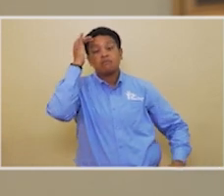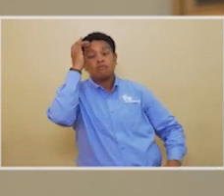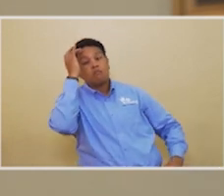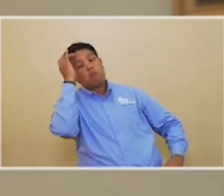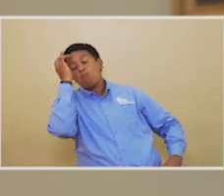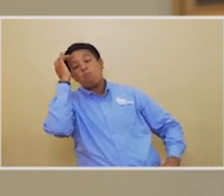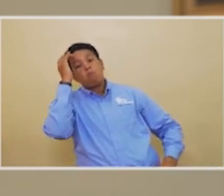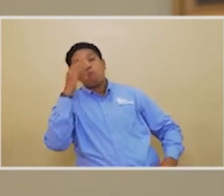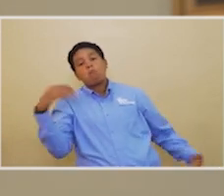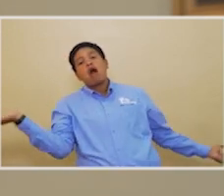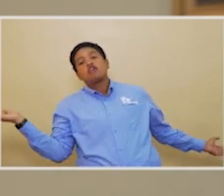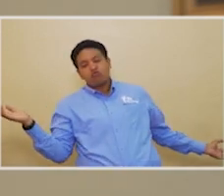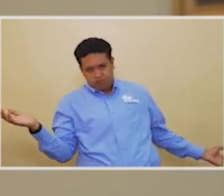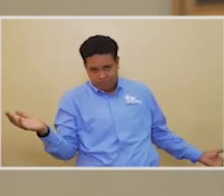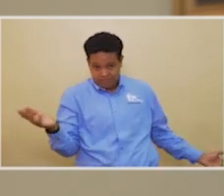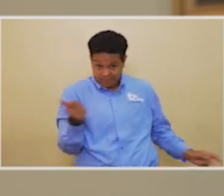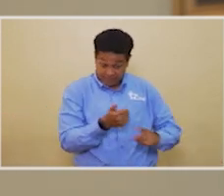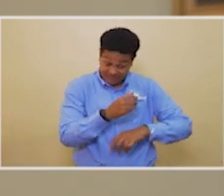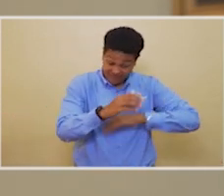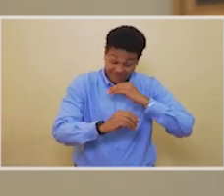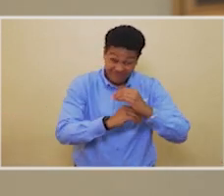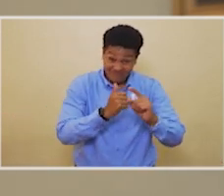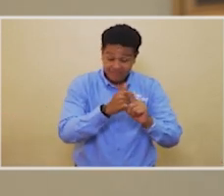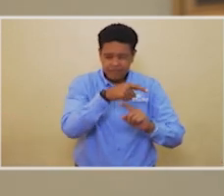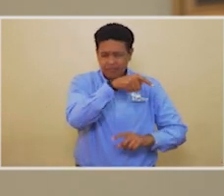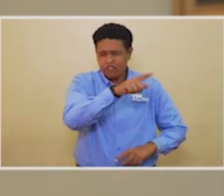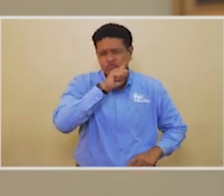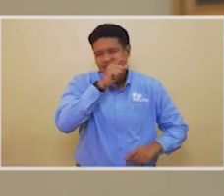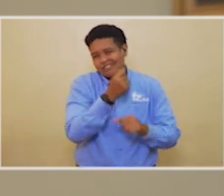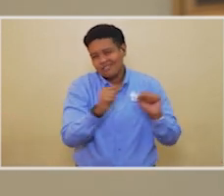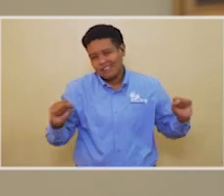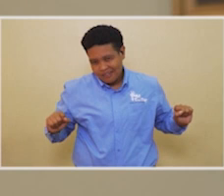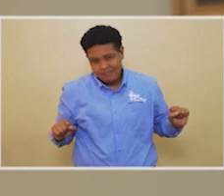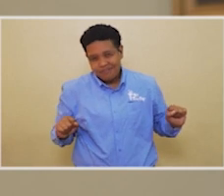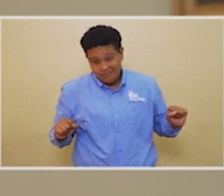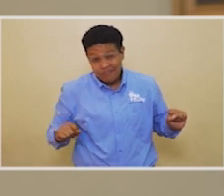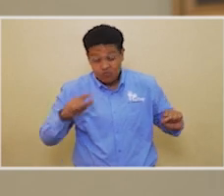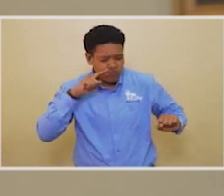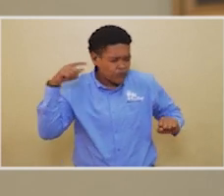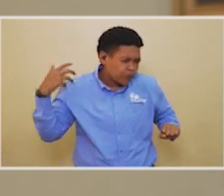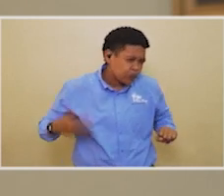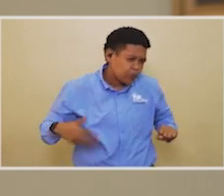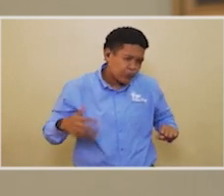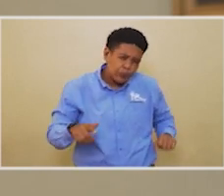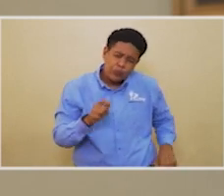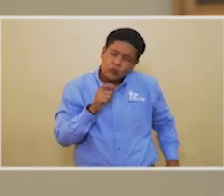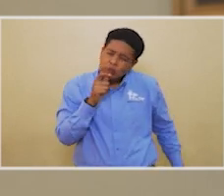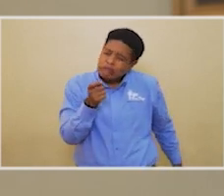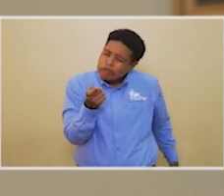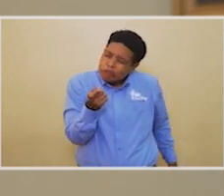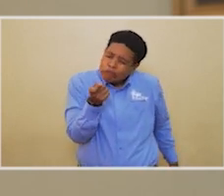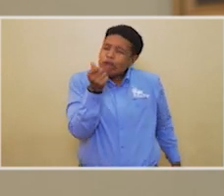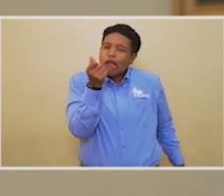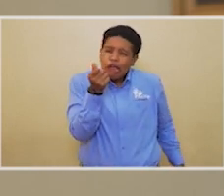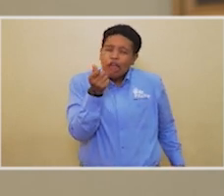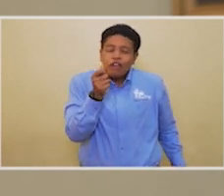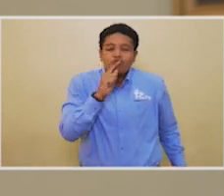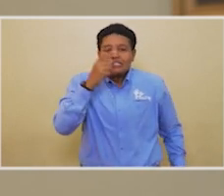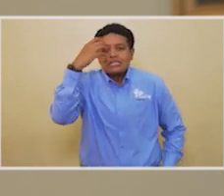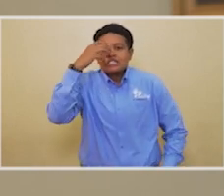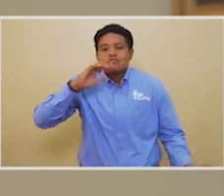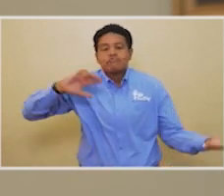disease, and they are safe. It's very rare serious adverse